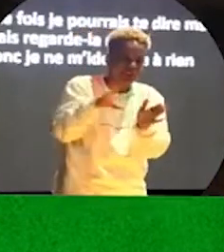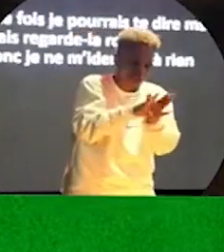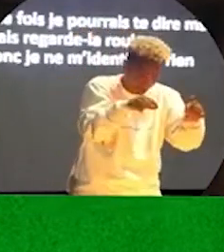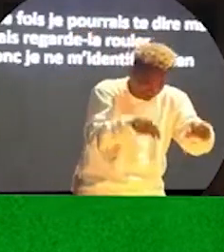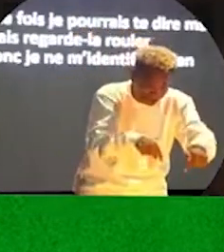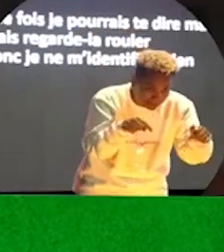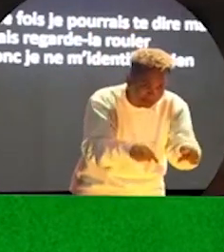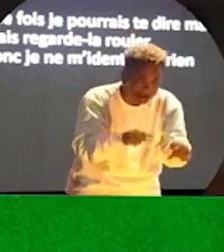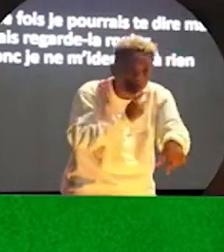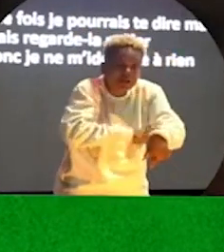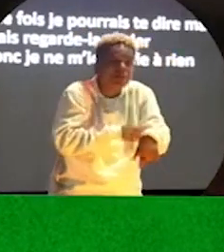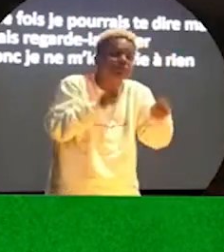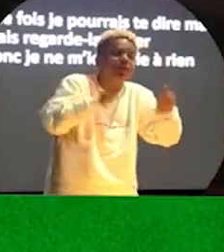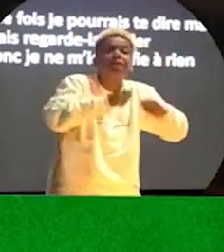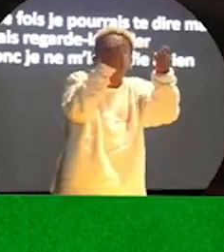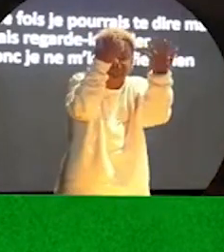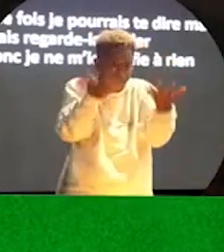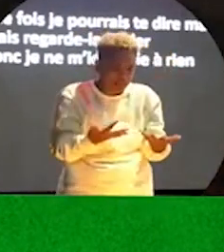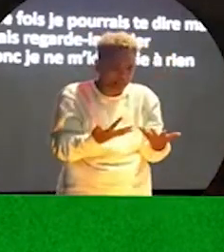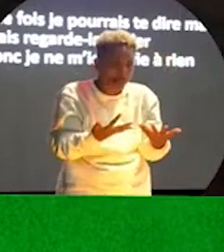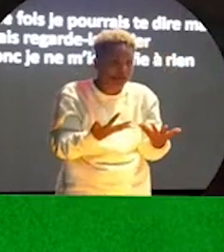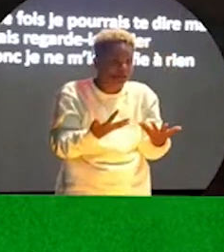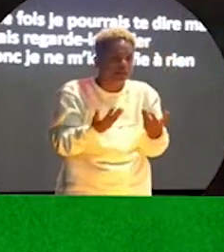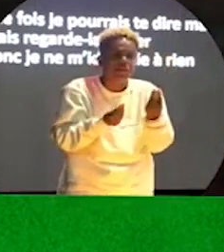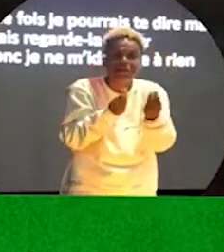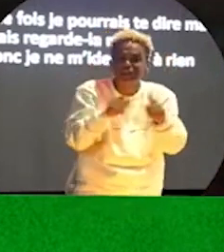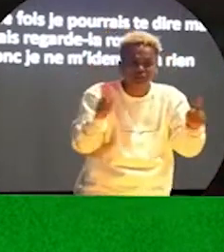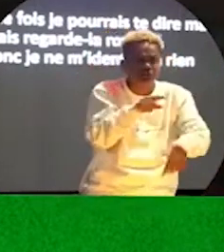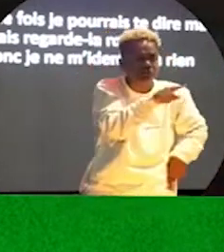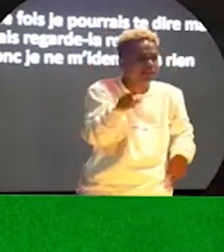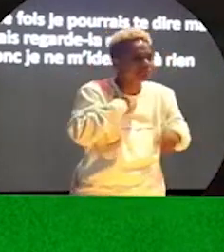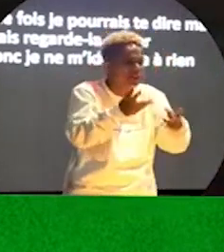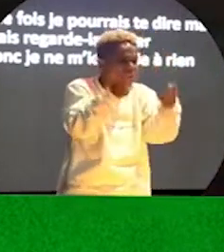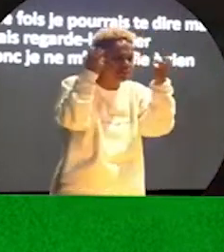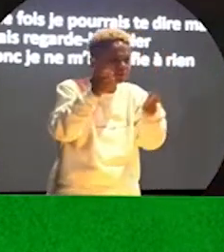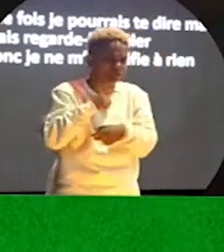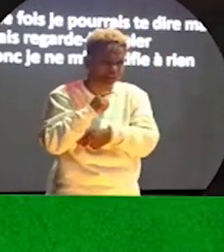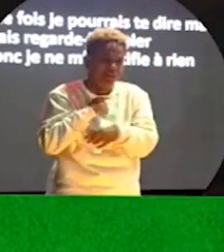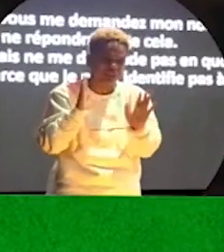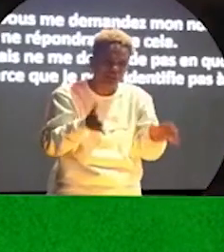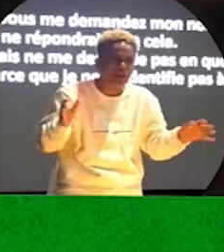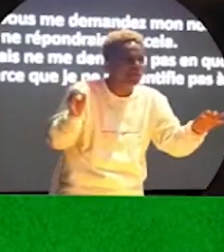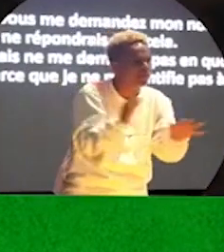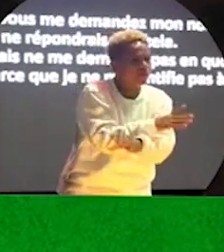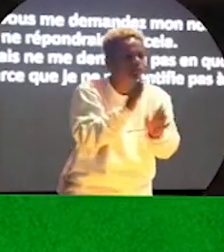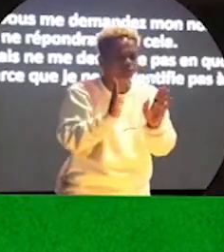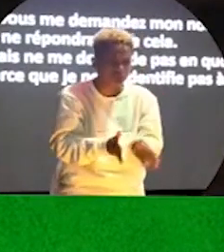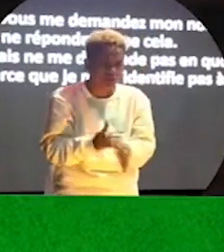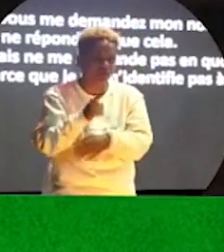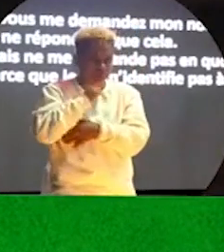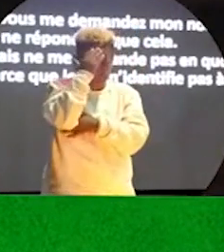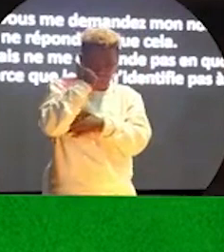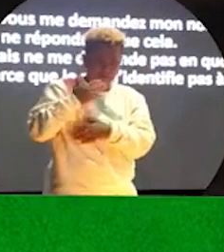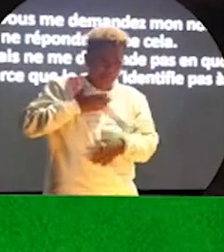tell you my definition, but watch it roll off, so I relate to nothing. I find myself loitering